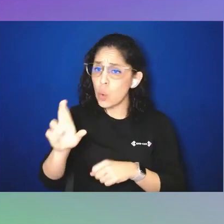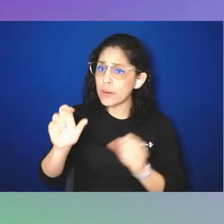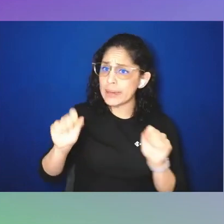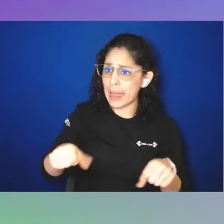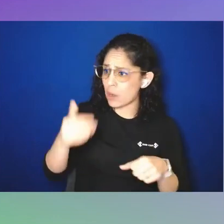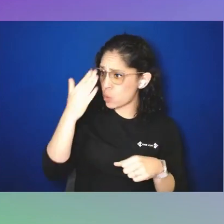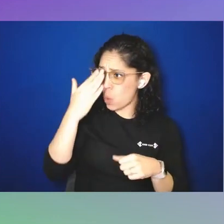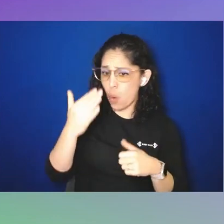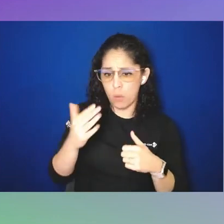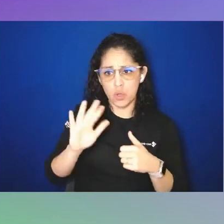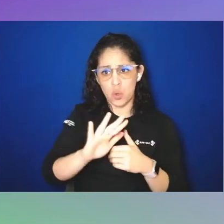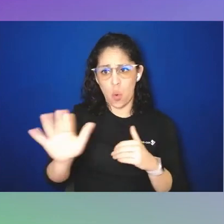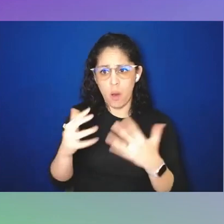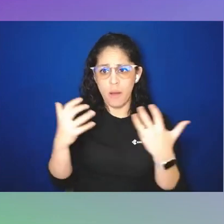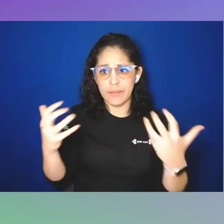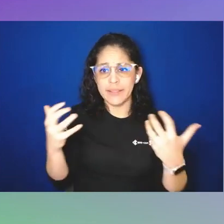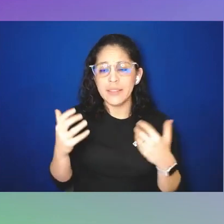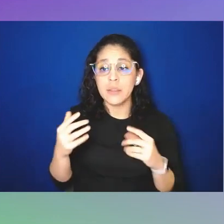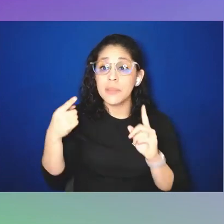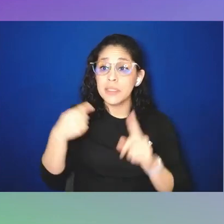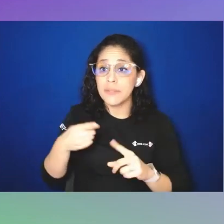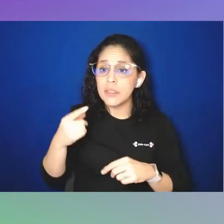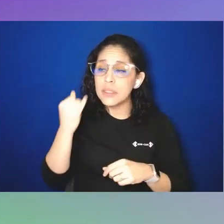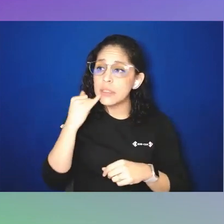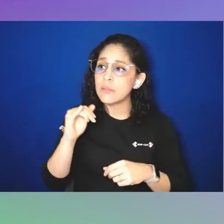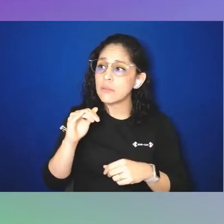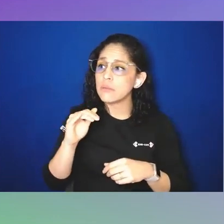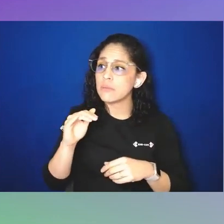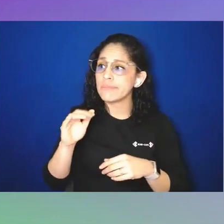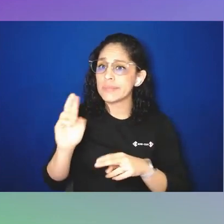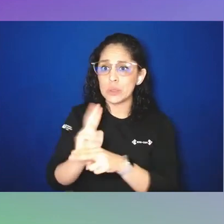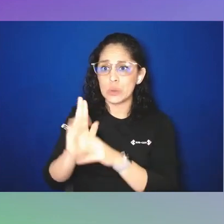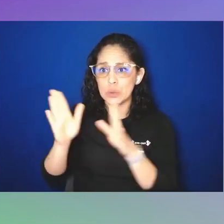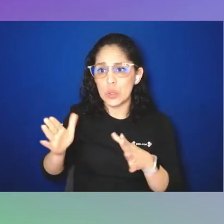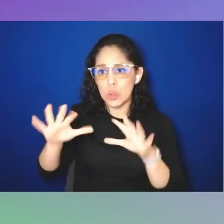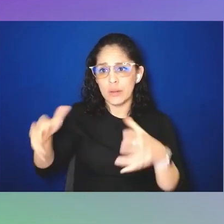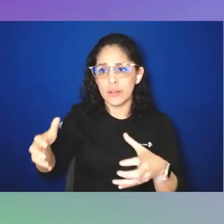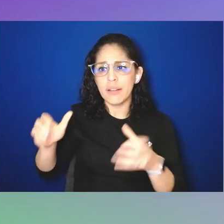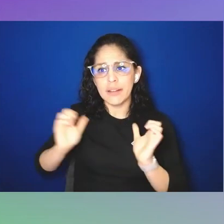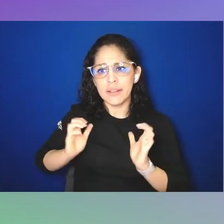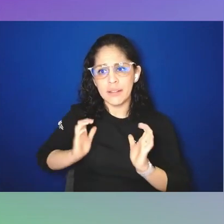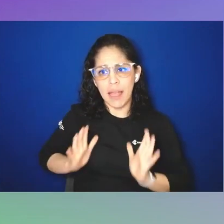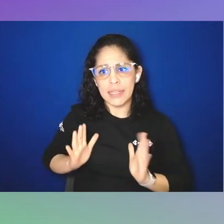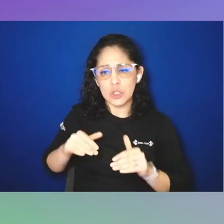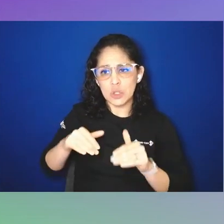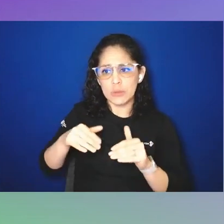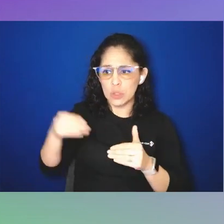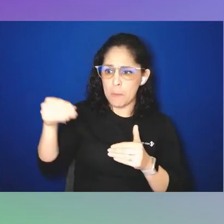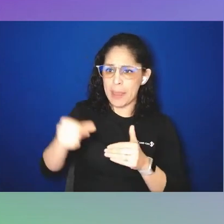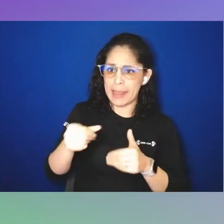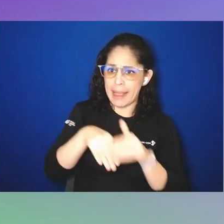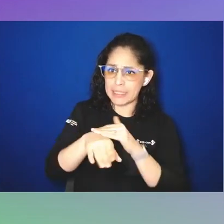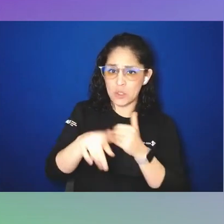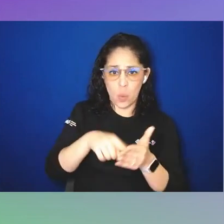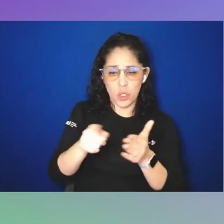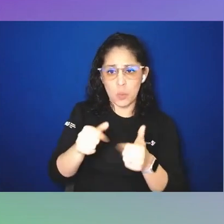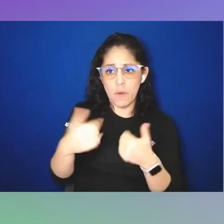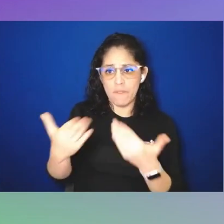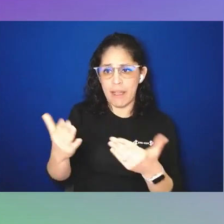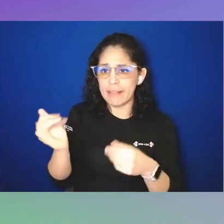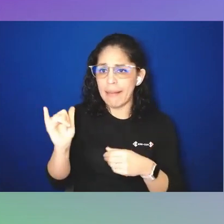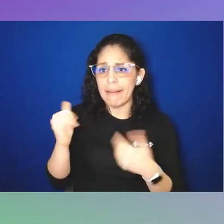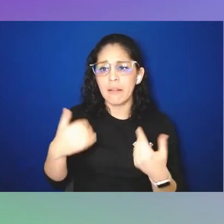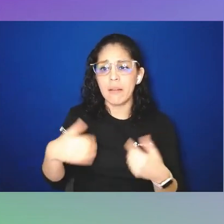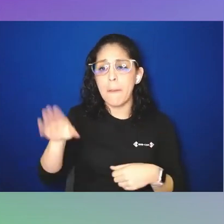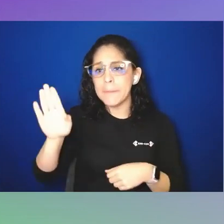audience, specifically where your users are clients paying to access you what you provide, like in a